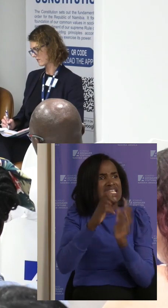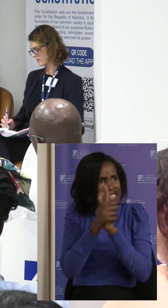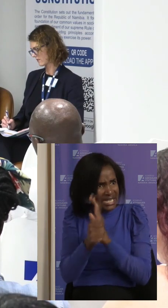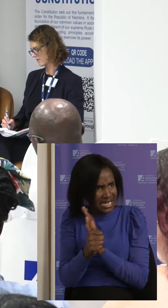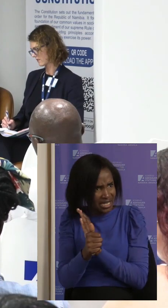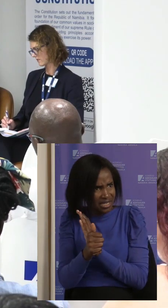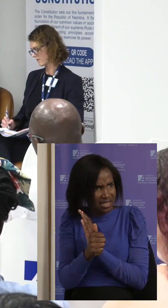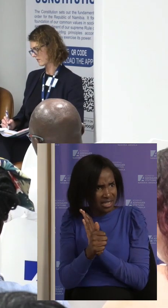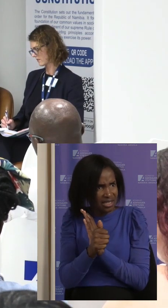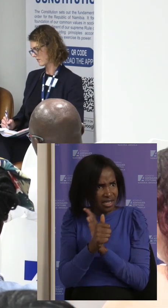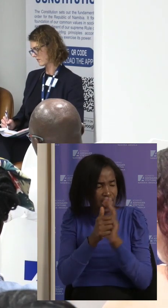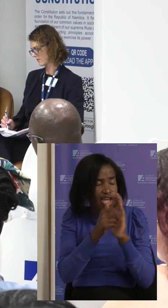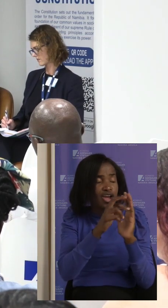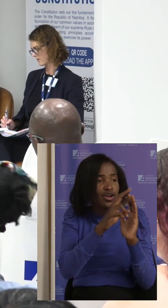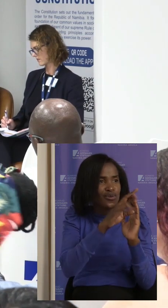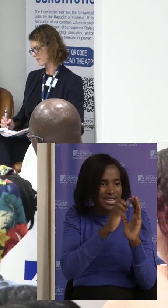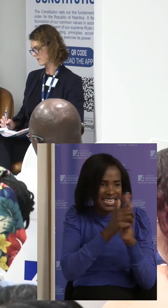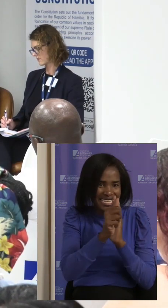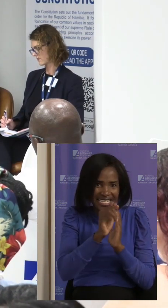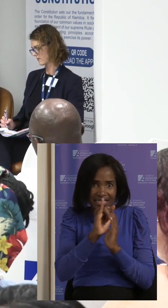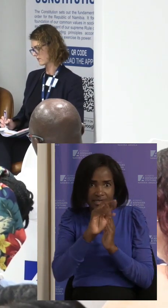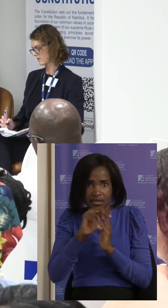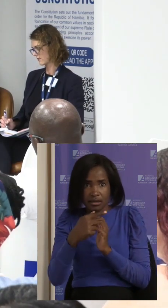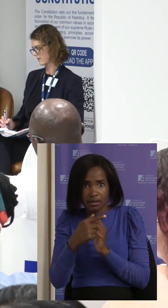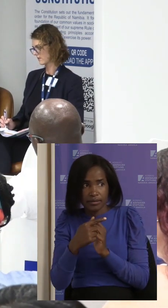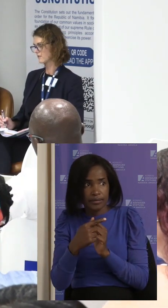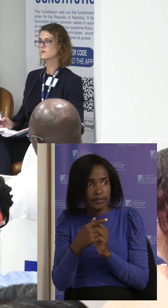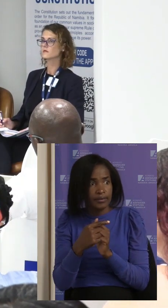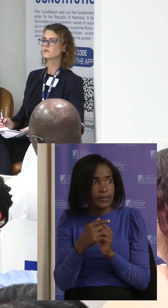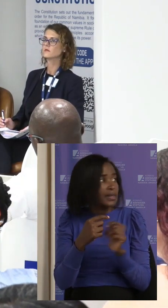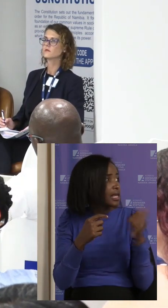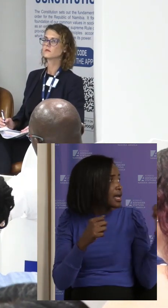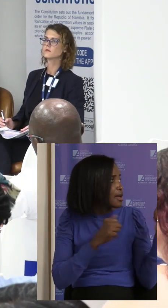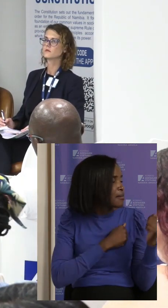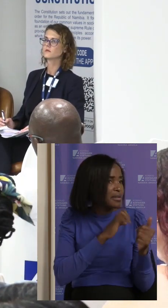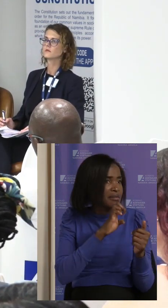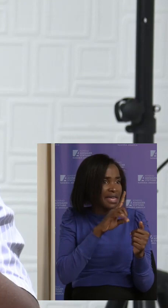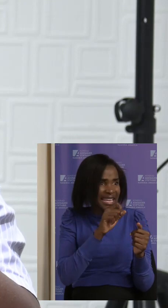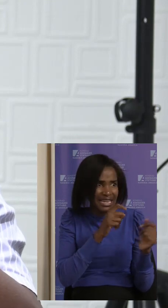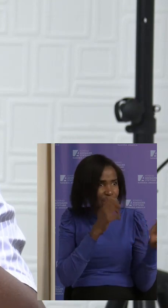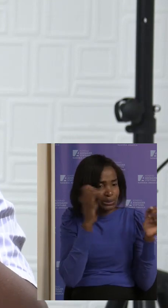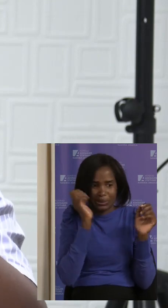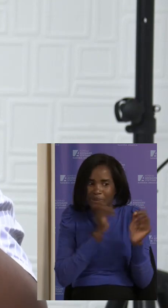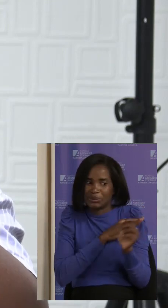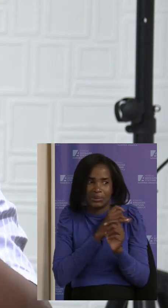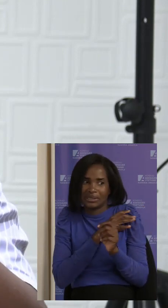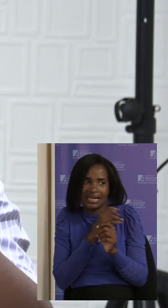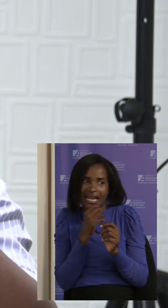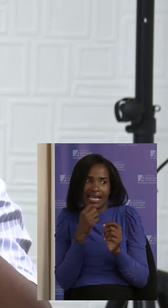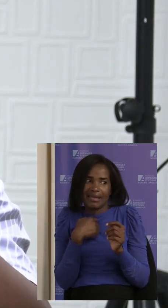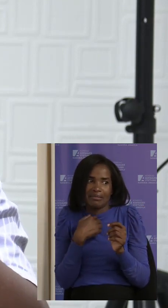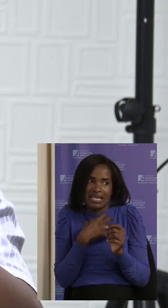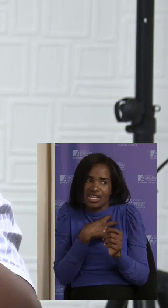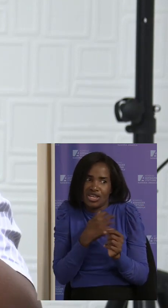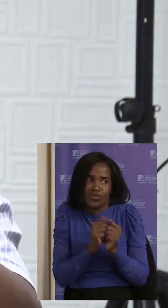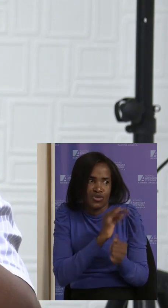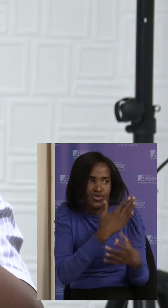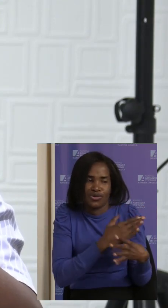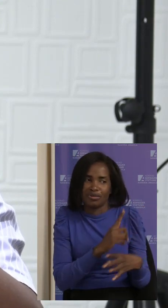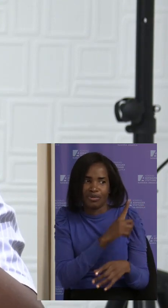I'm hoping that the lady, I don't envy her job in the ministry, for sure. It's a tough job. One thing that you need to be